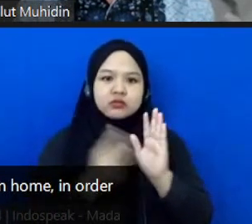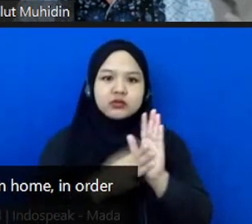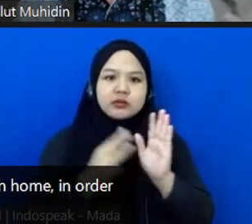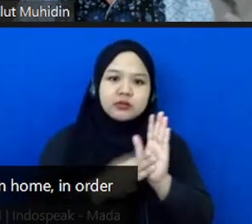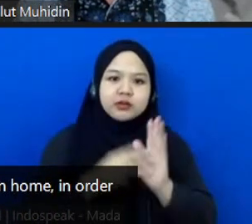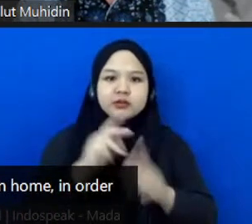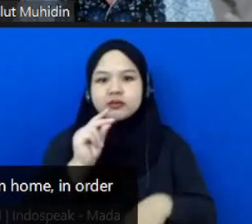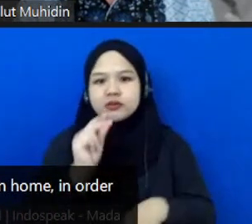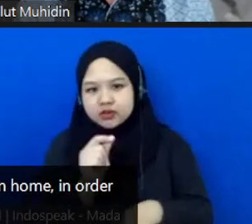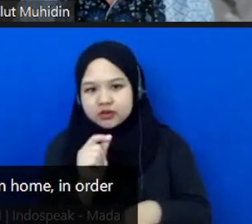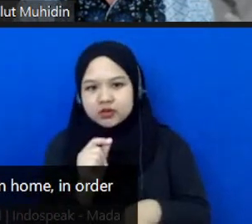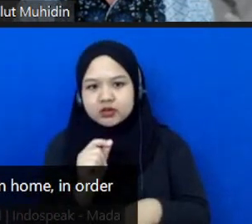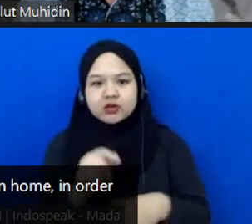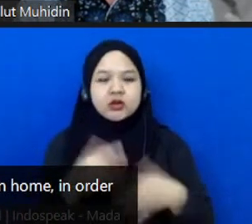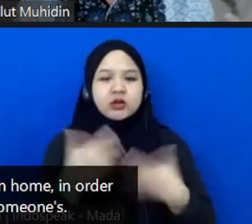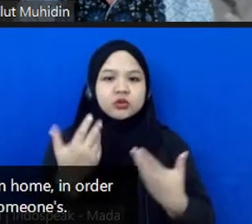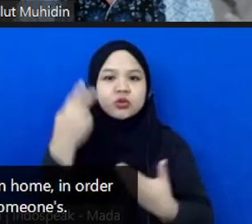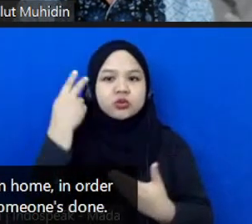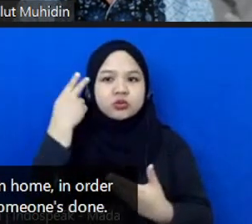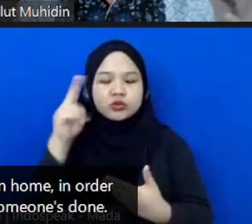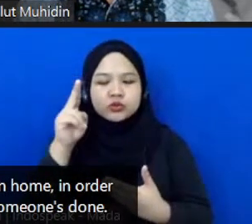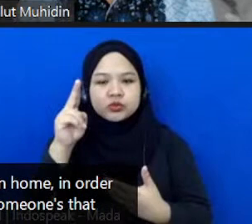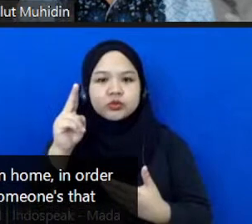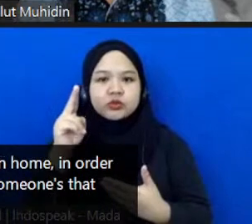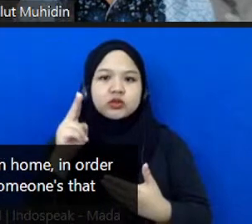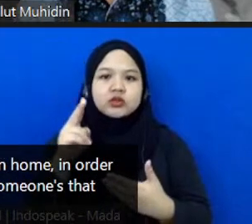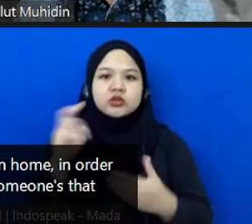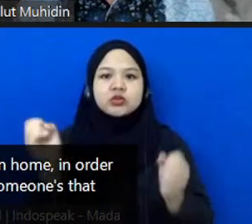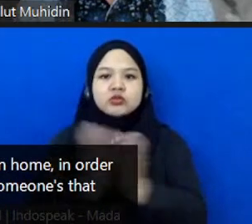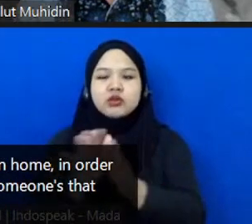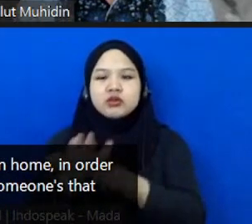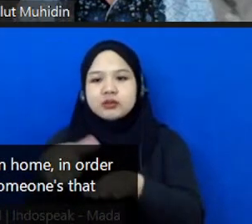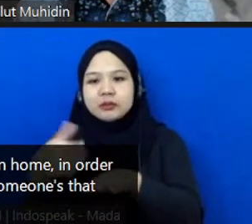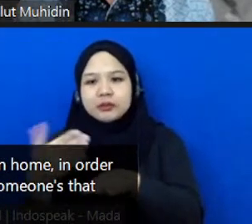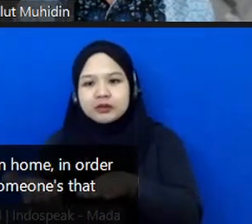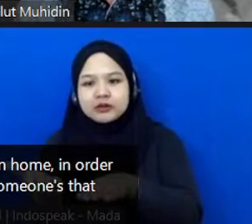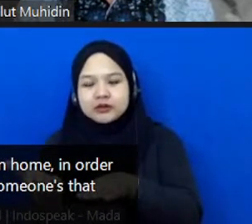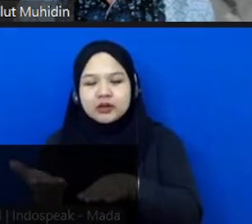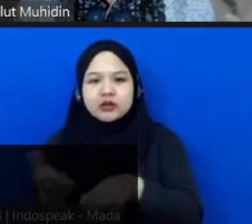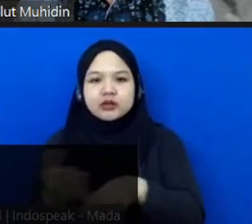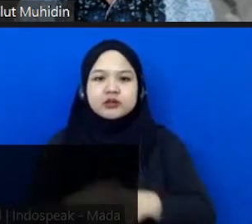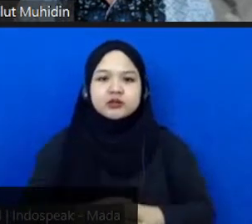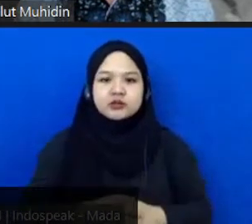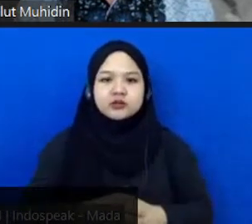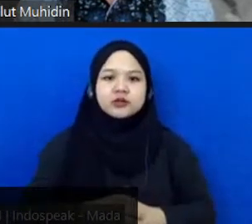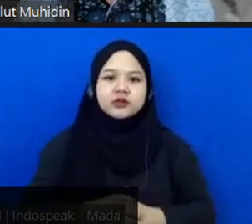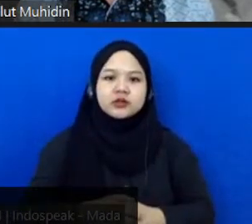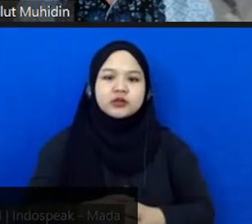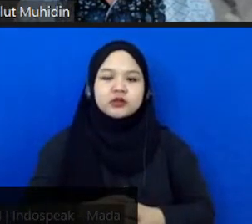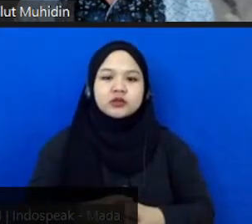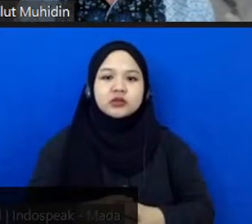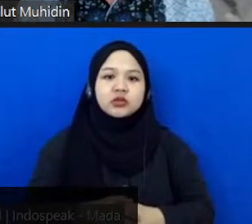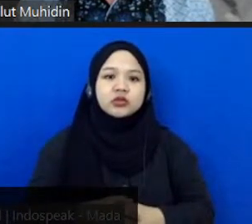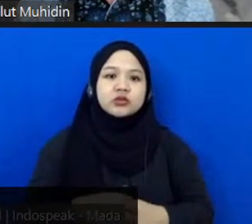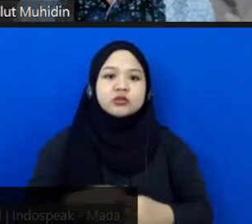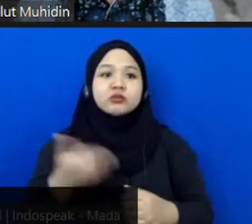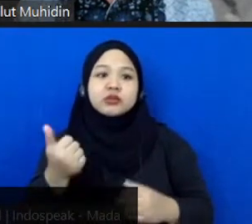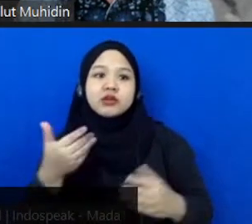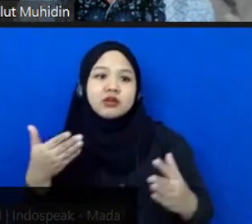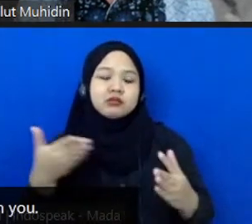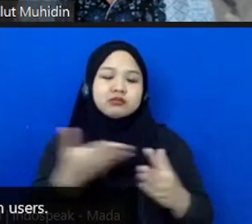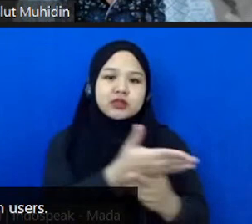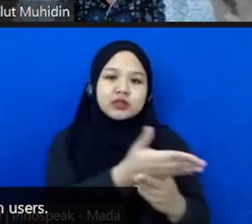also infant mortality rate in NTT? Is it appropriate intervention to shorten